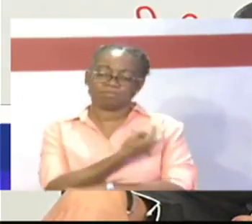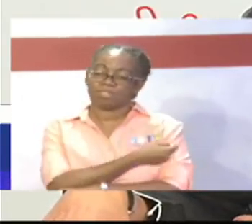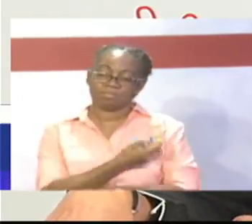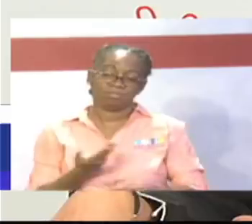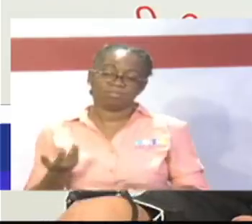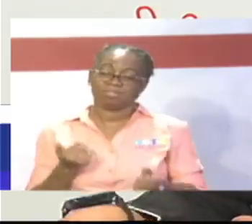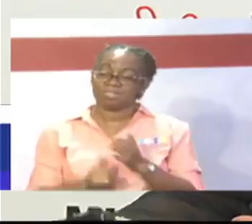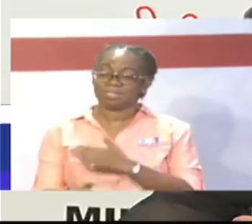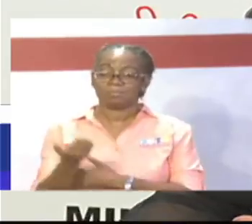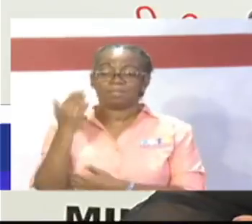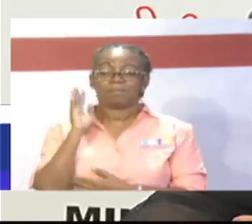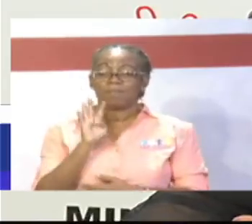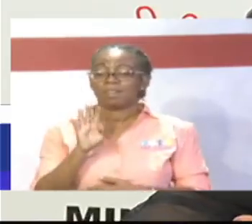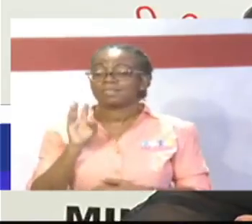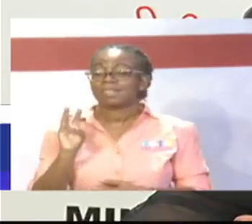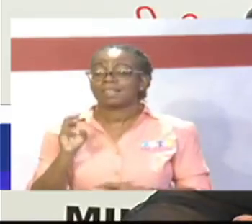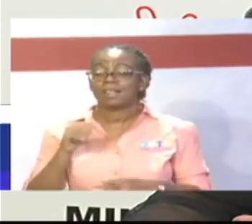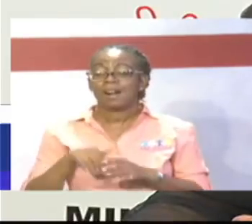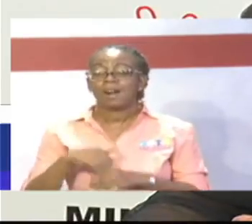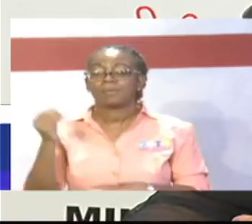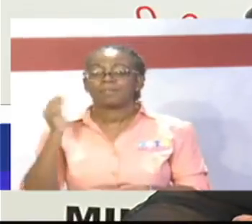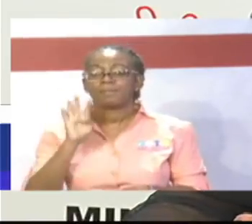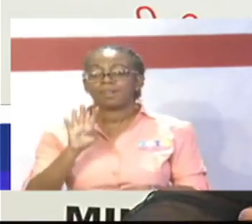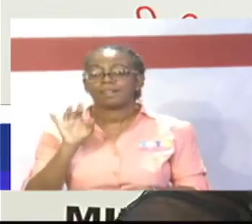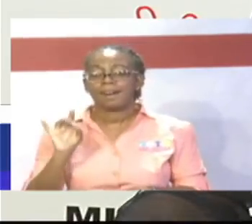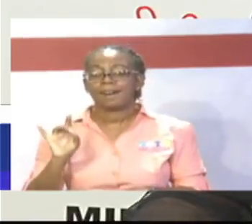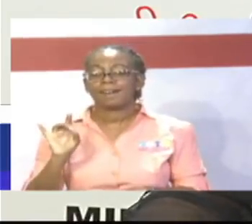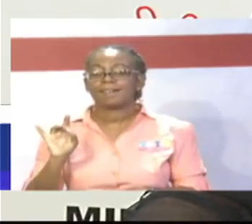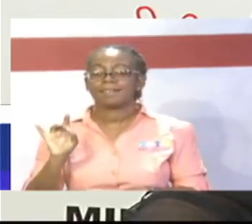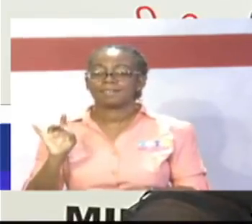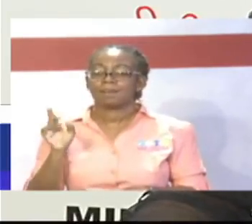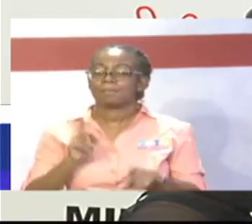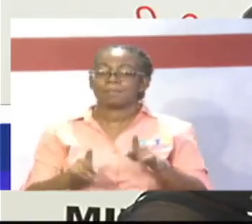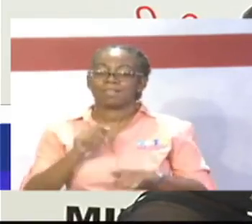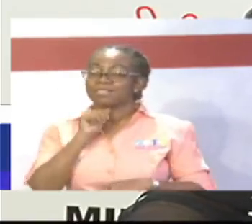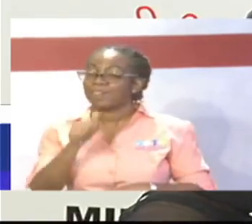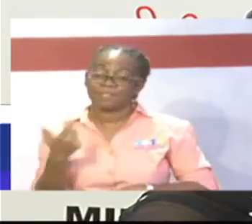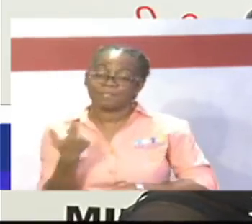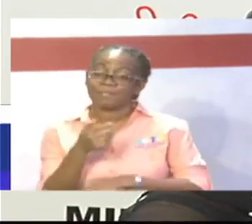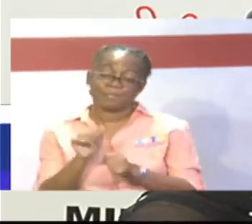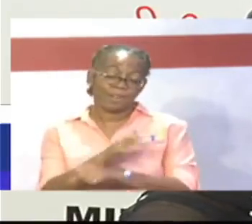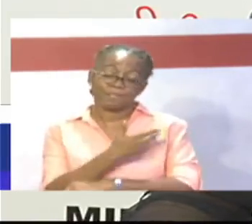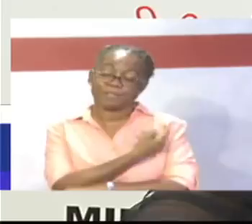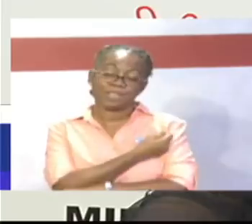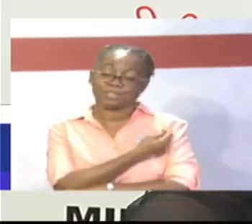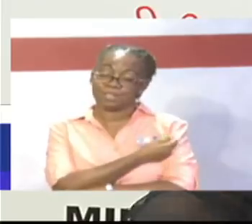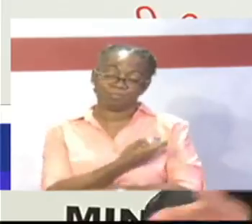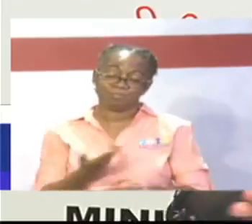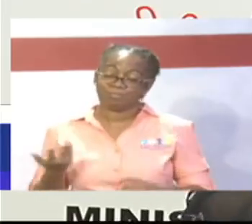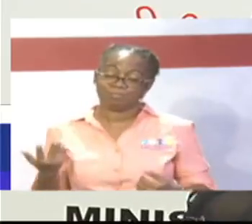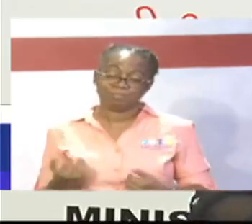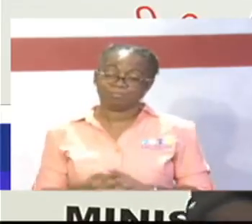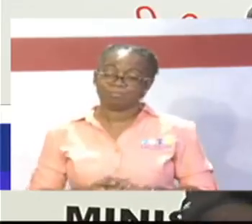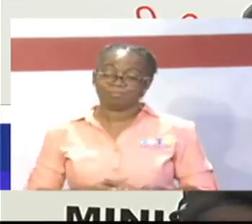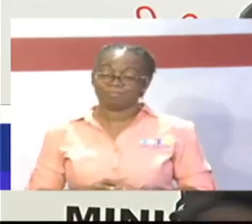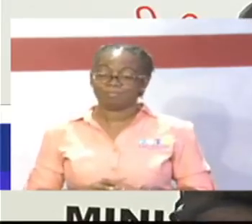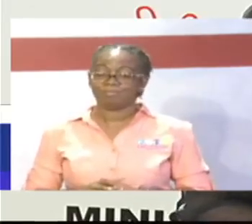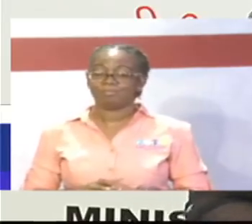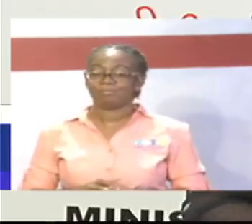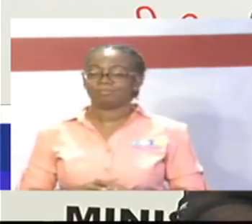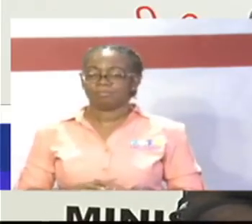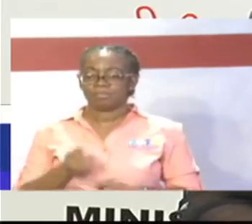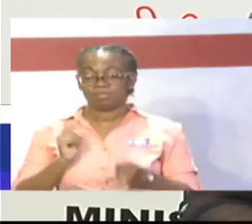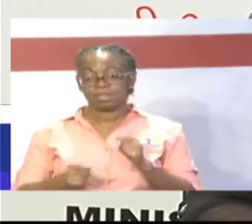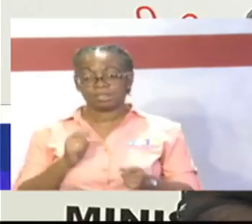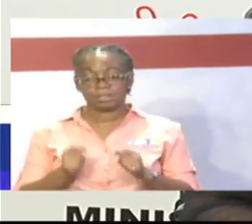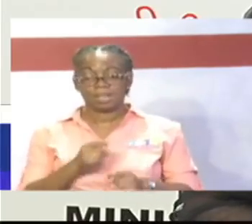morning, 46 out of 48 persons, or 96%, have not been fully vaccinated. So in Trinidad